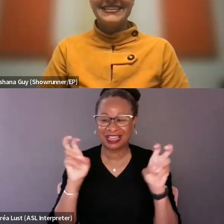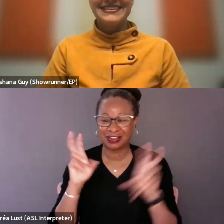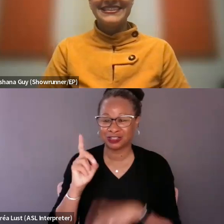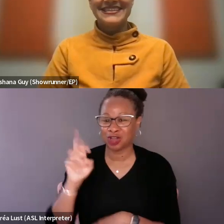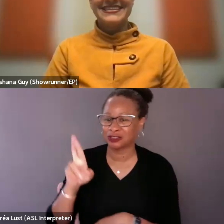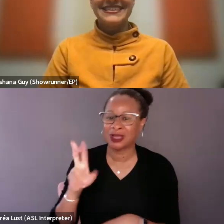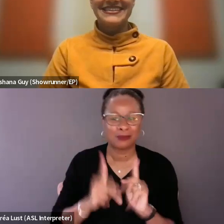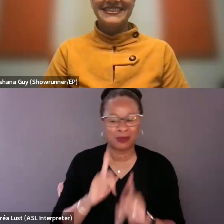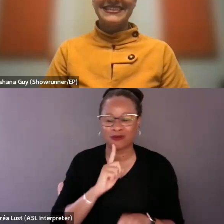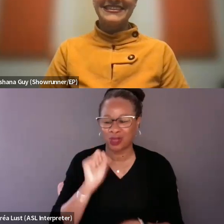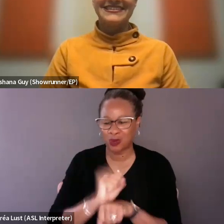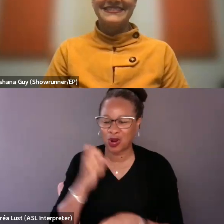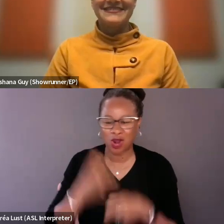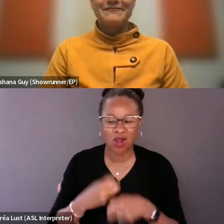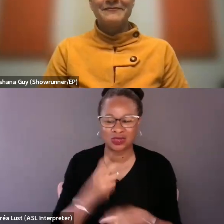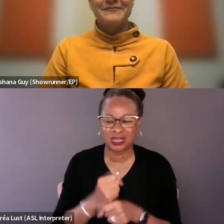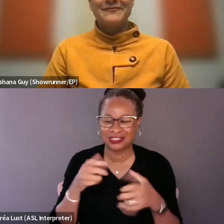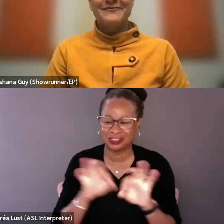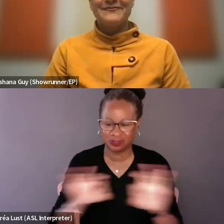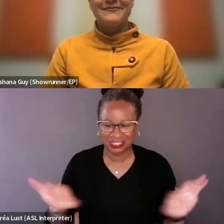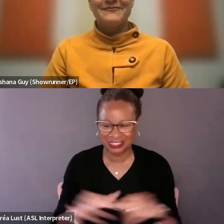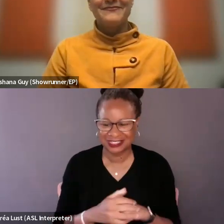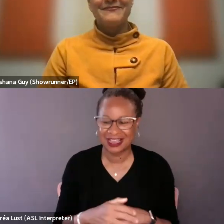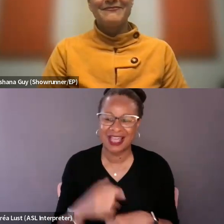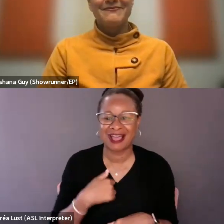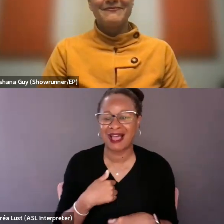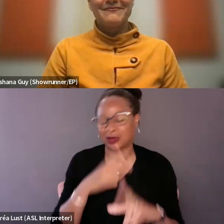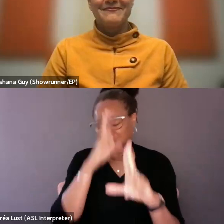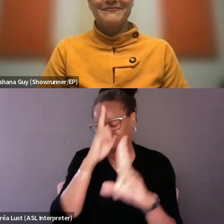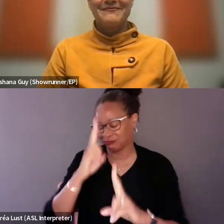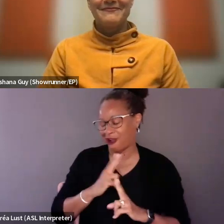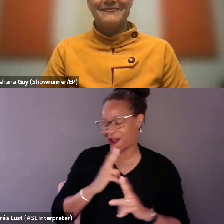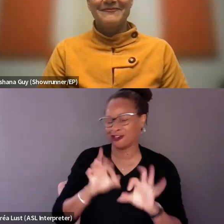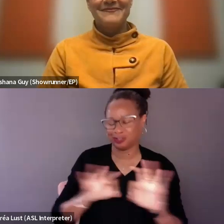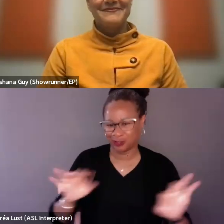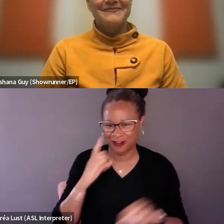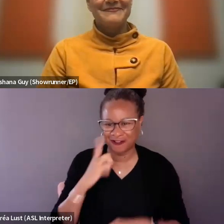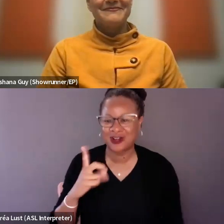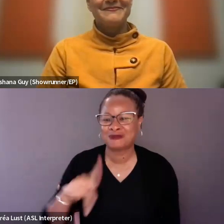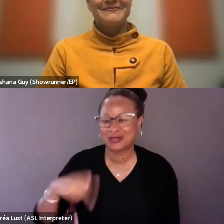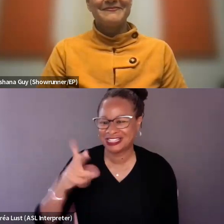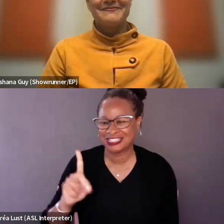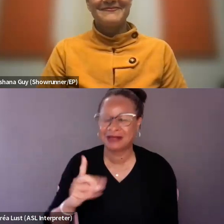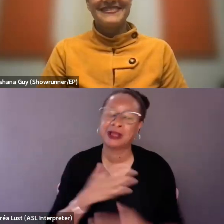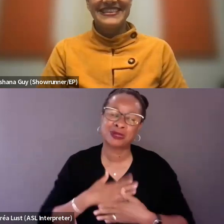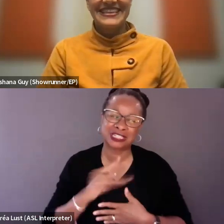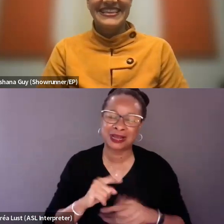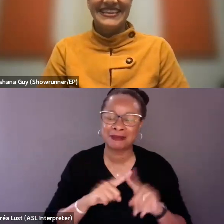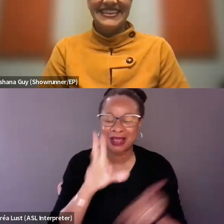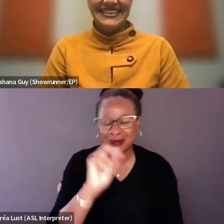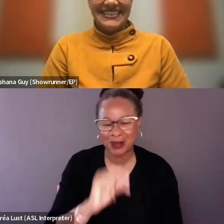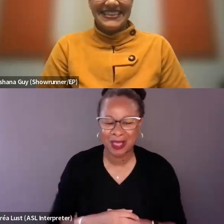worked really hard to get those degrees and I just was bestowed them. So I appreciate it, but no.